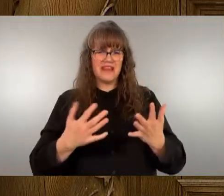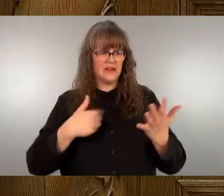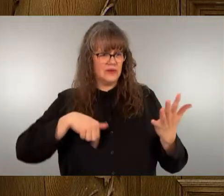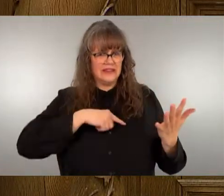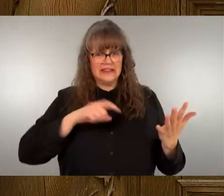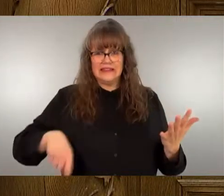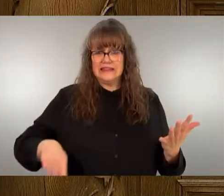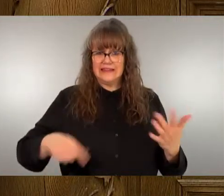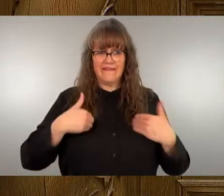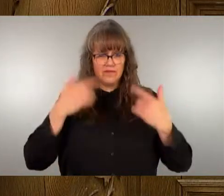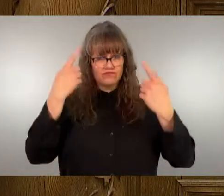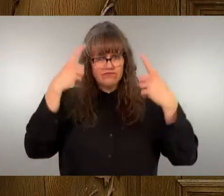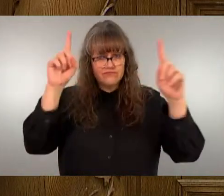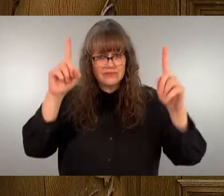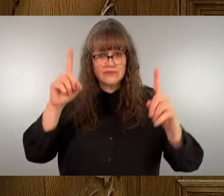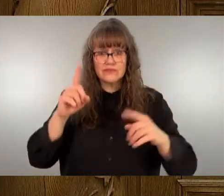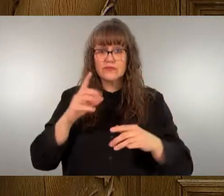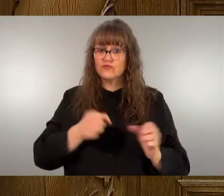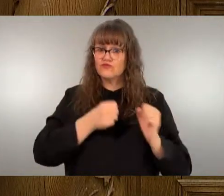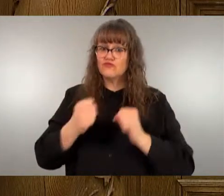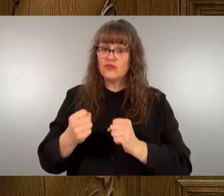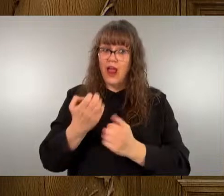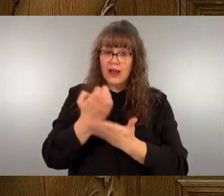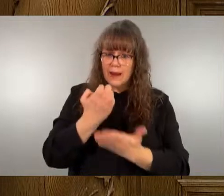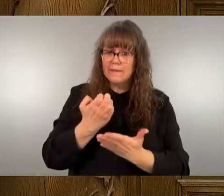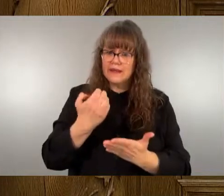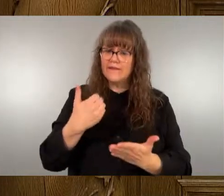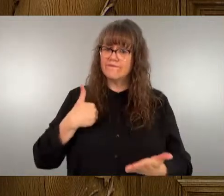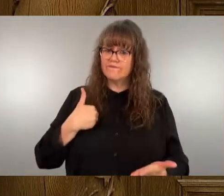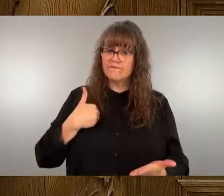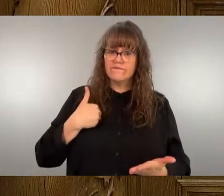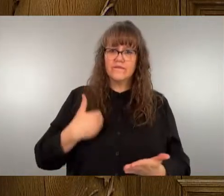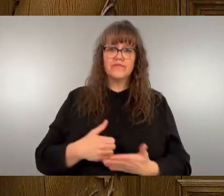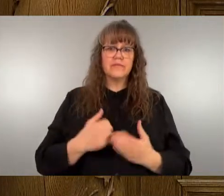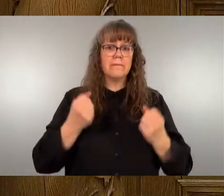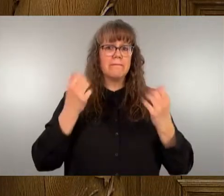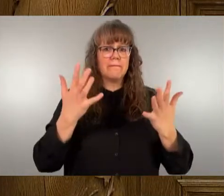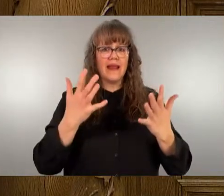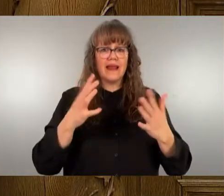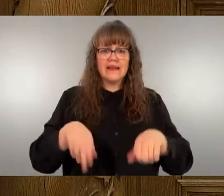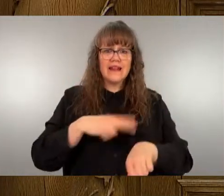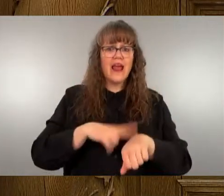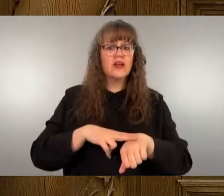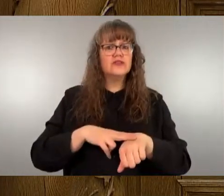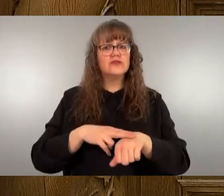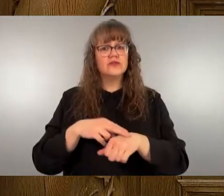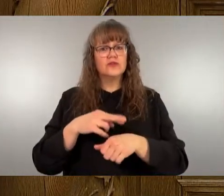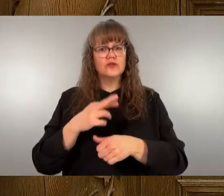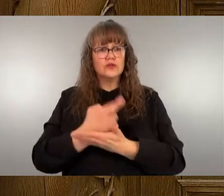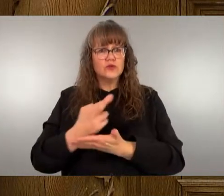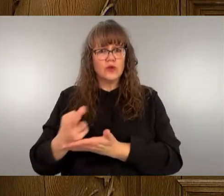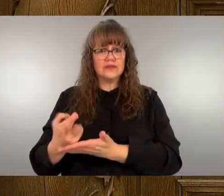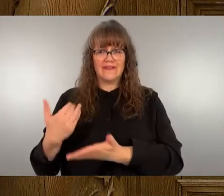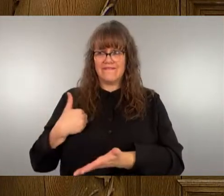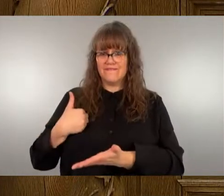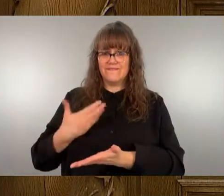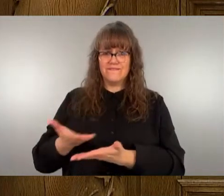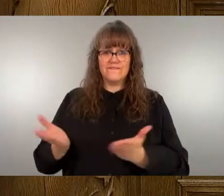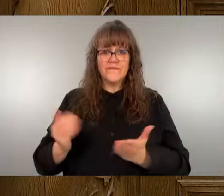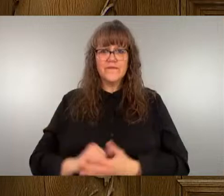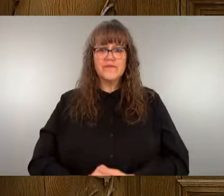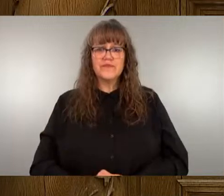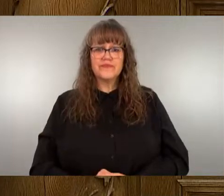industries, abundant natural resources and clean energy the world needs, and our most important strength of all,